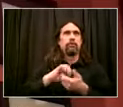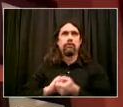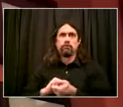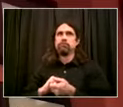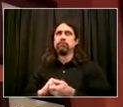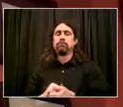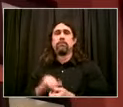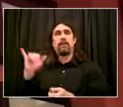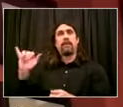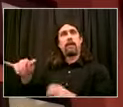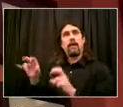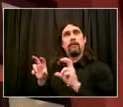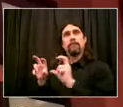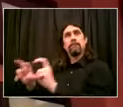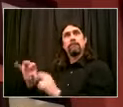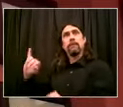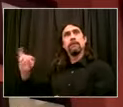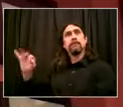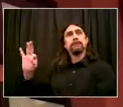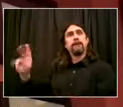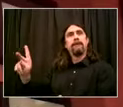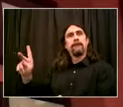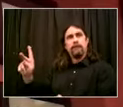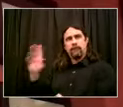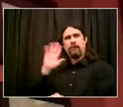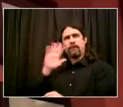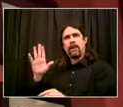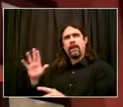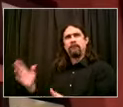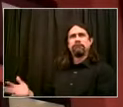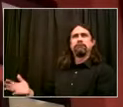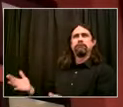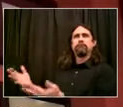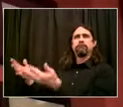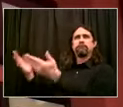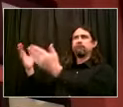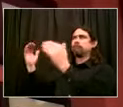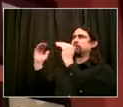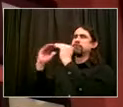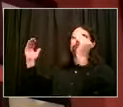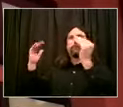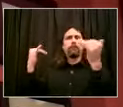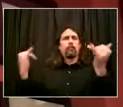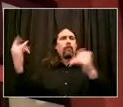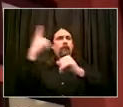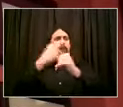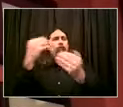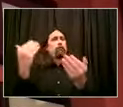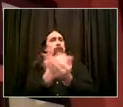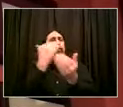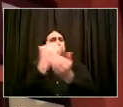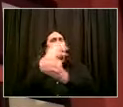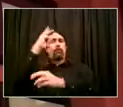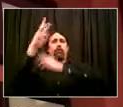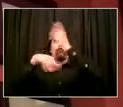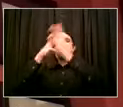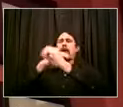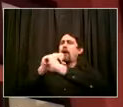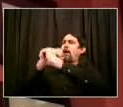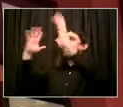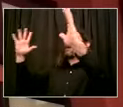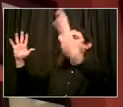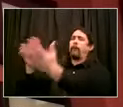airport that I think all of our elected officials have been working on. This has been a collaborative effort. The project will draw